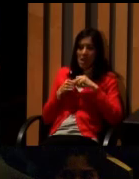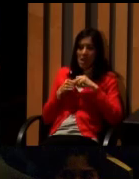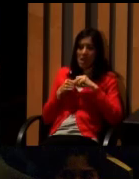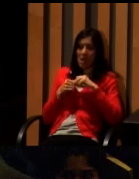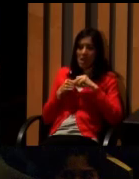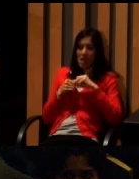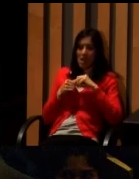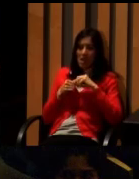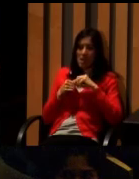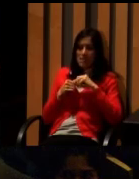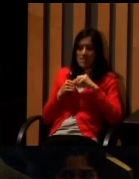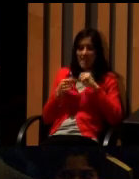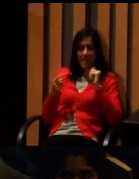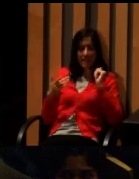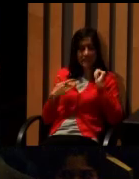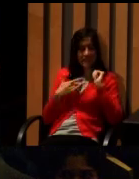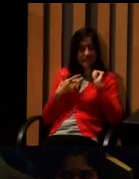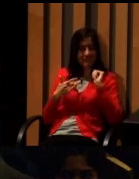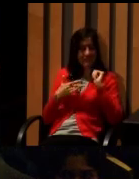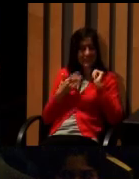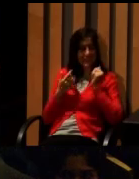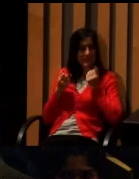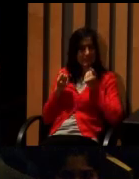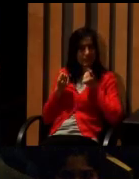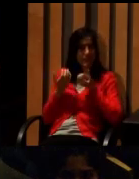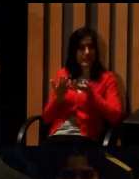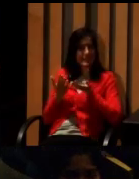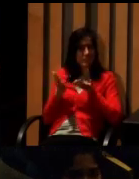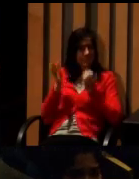It's called stubbornness and arrogance.